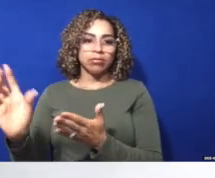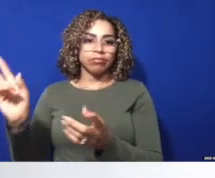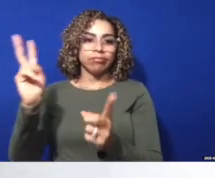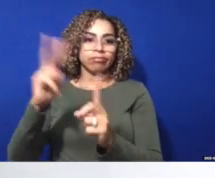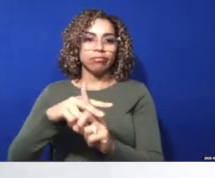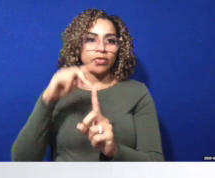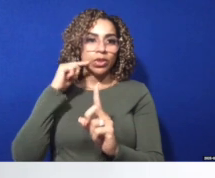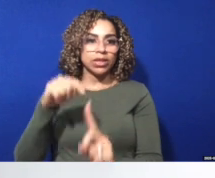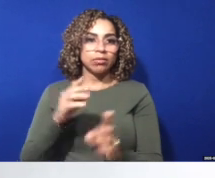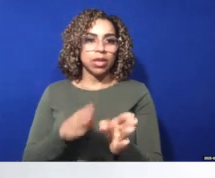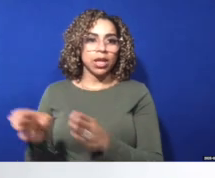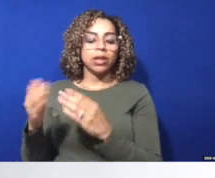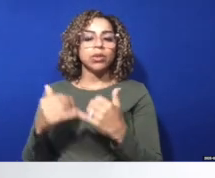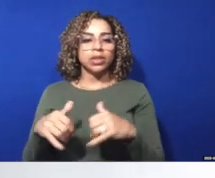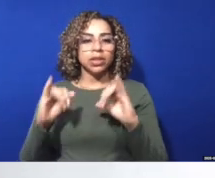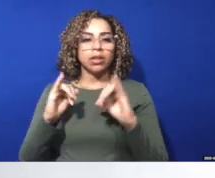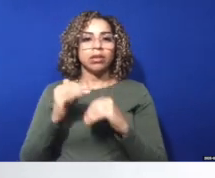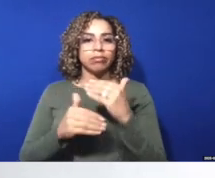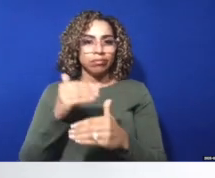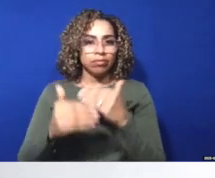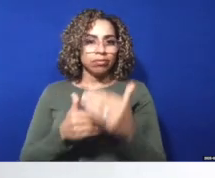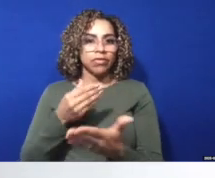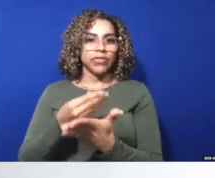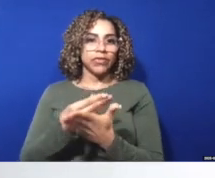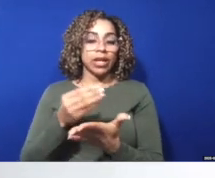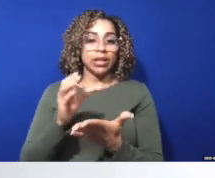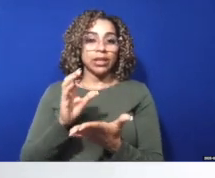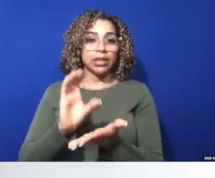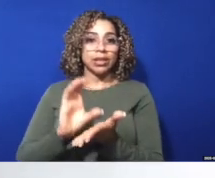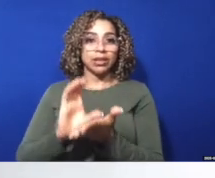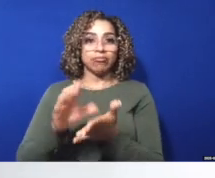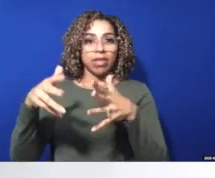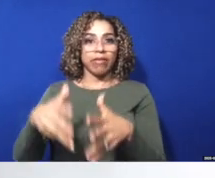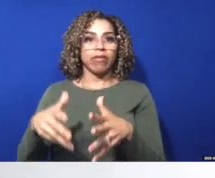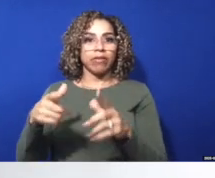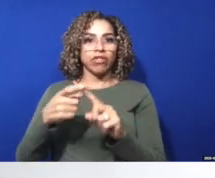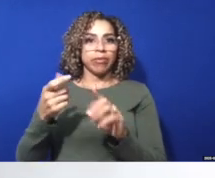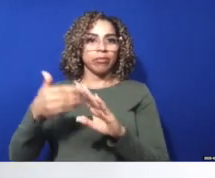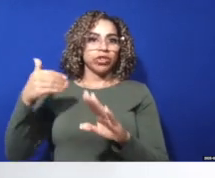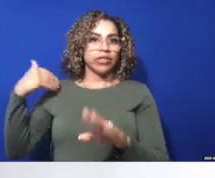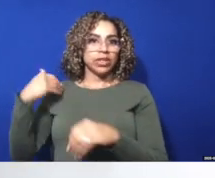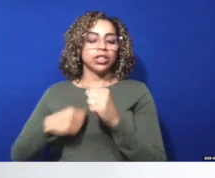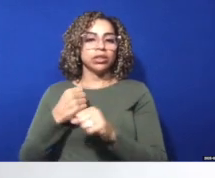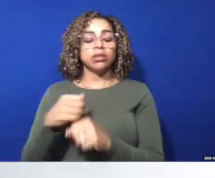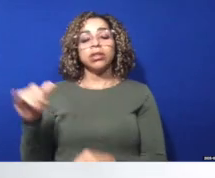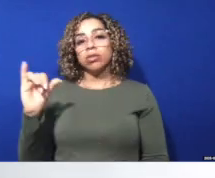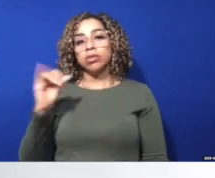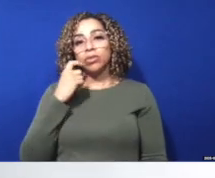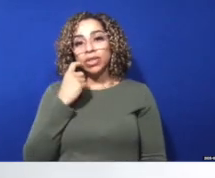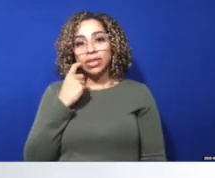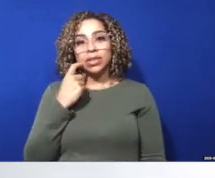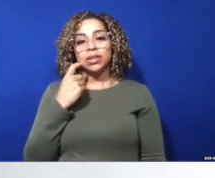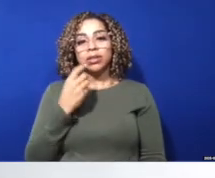are still working through funding from previous years. There was also recently funding